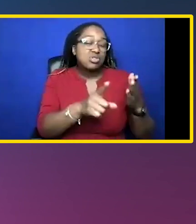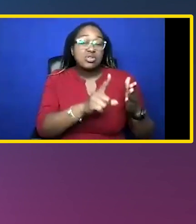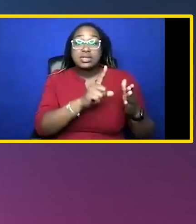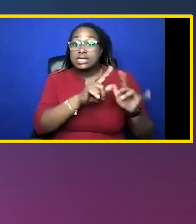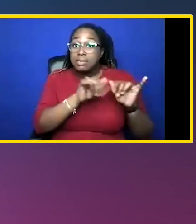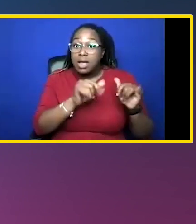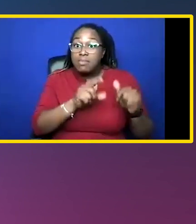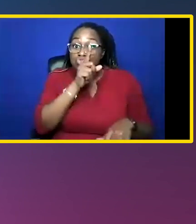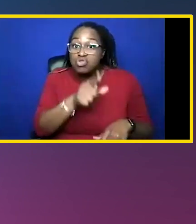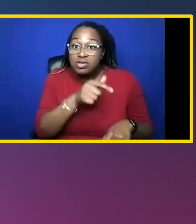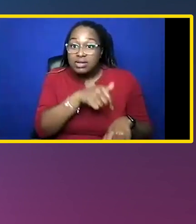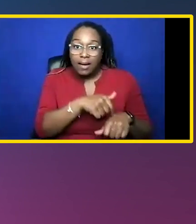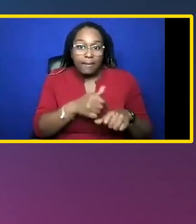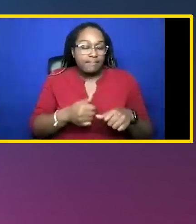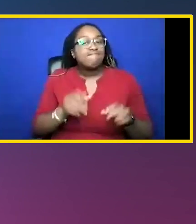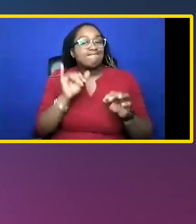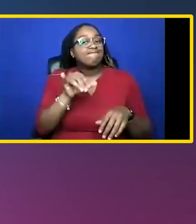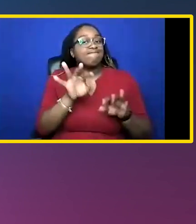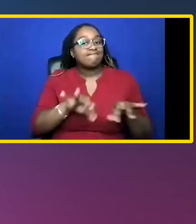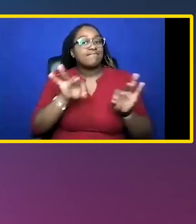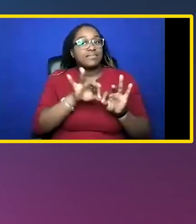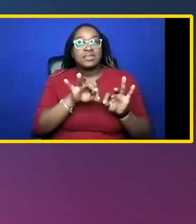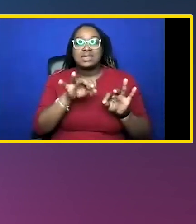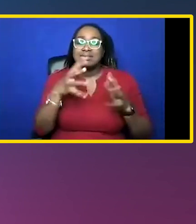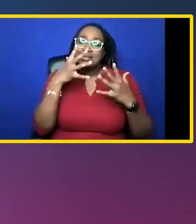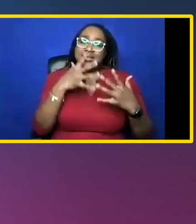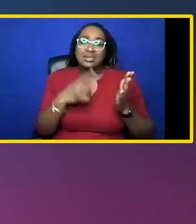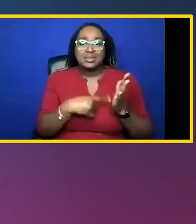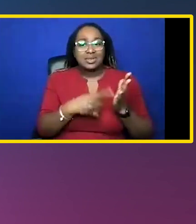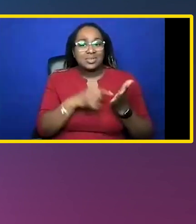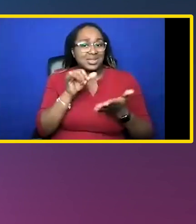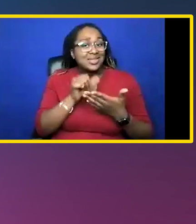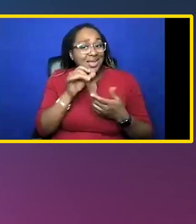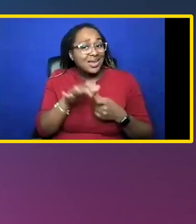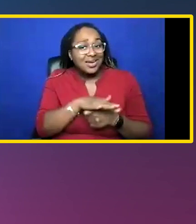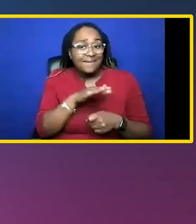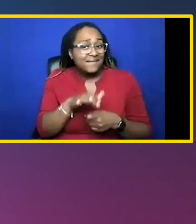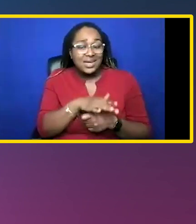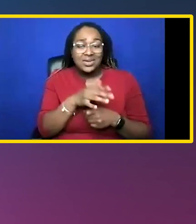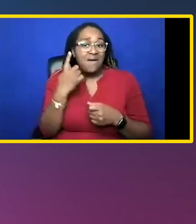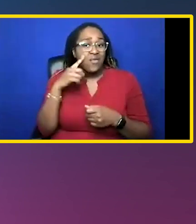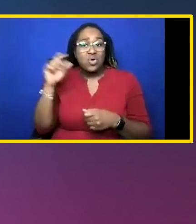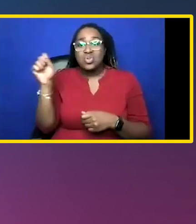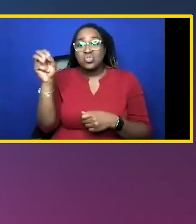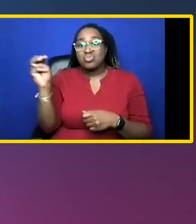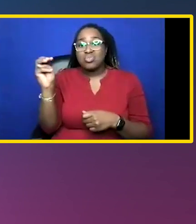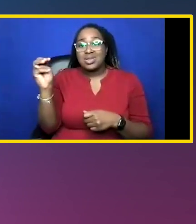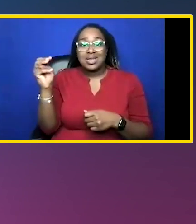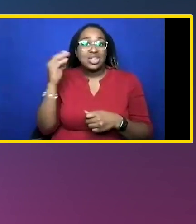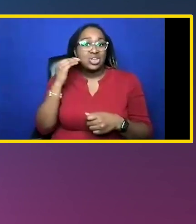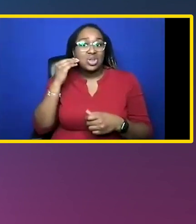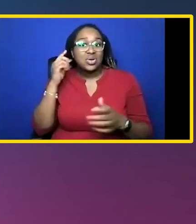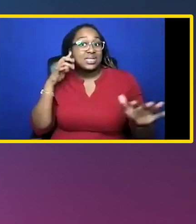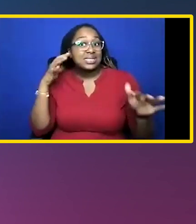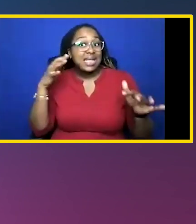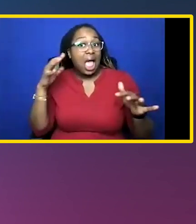time is very important. And sadly, sometimes even that isn't enough in the age of social media and sound bites,